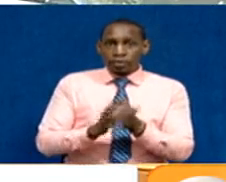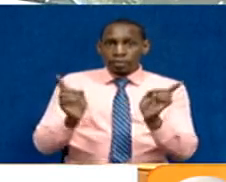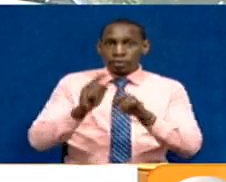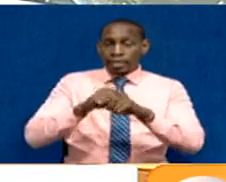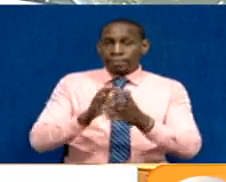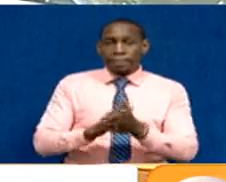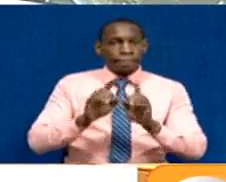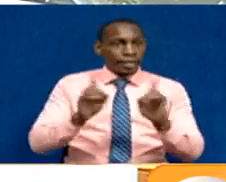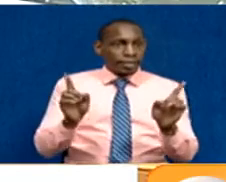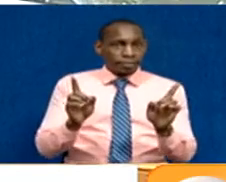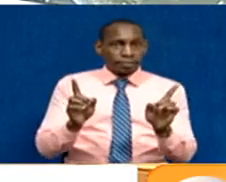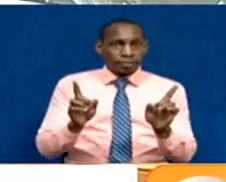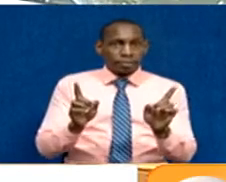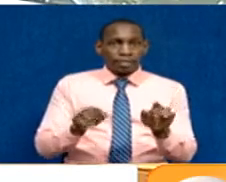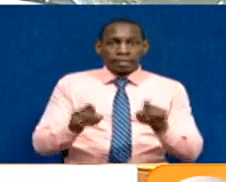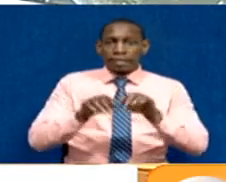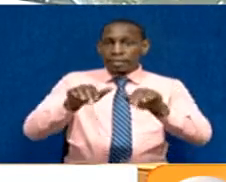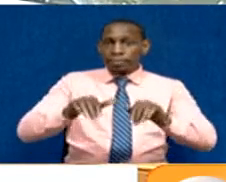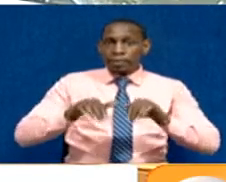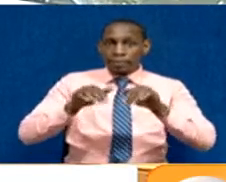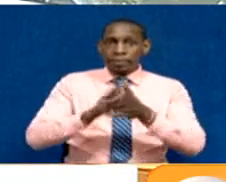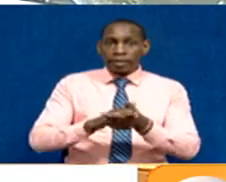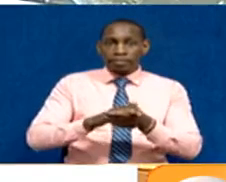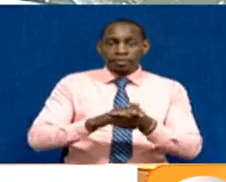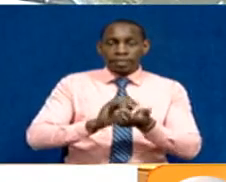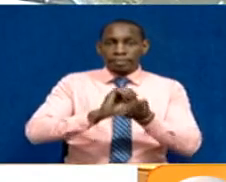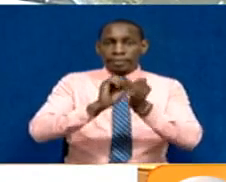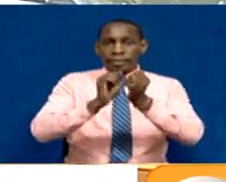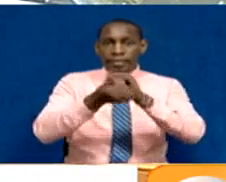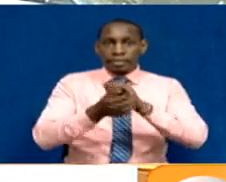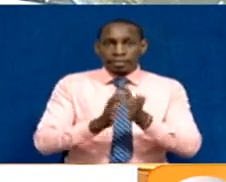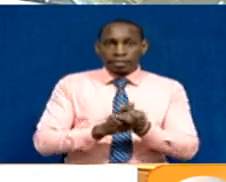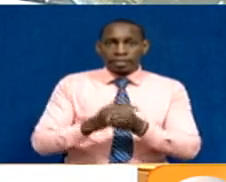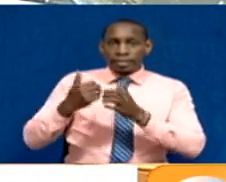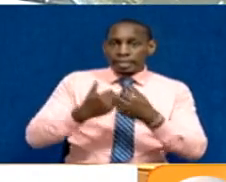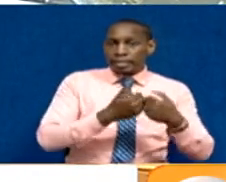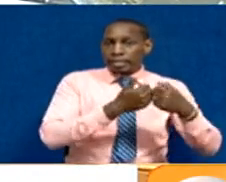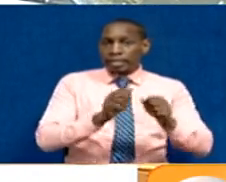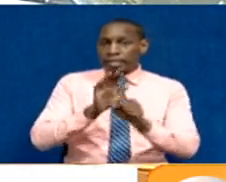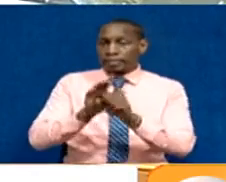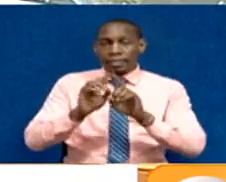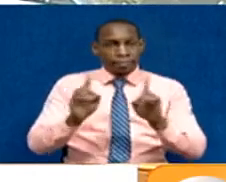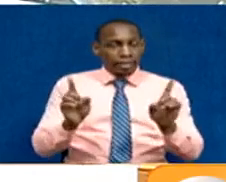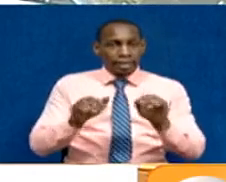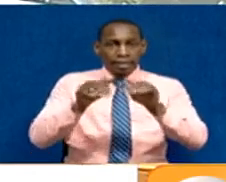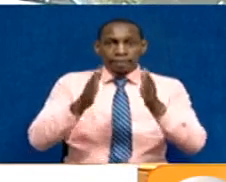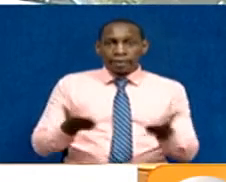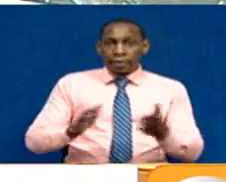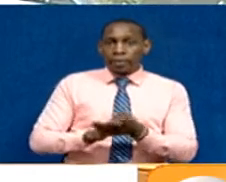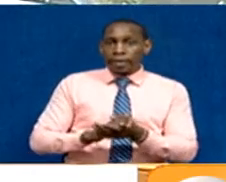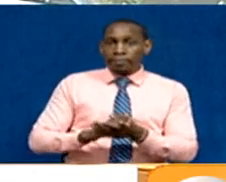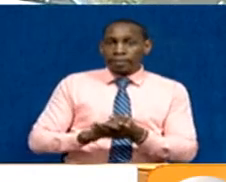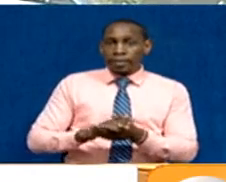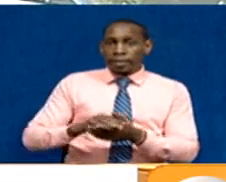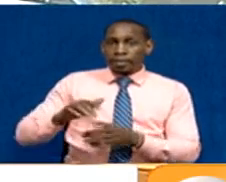period of time. But this type of farming has evolved, resulting in a lot of challenges. However, a farmer in Laikipia